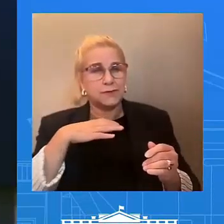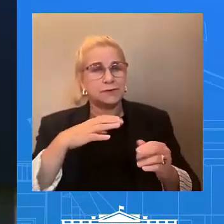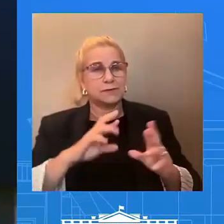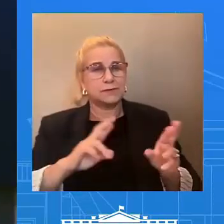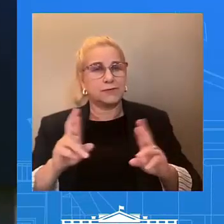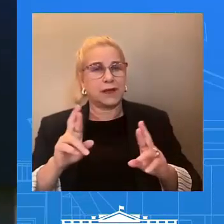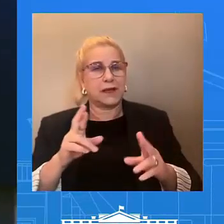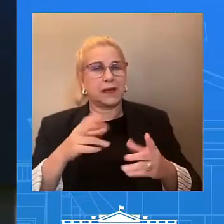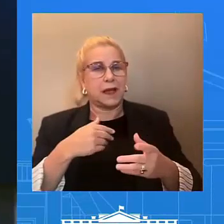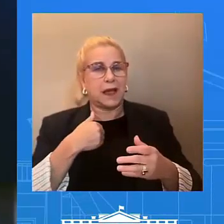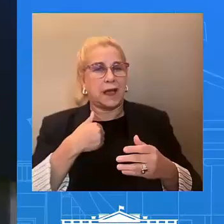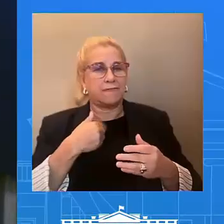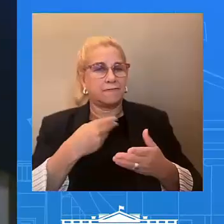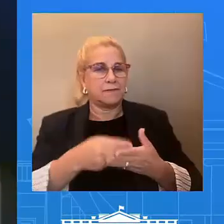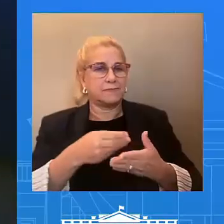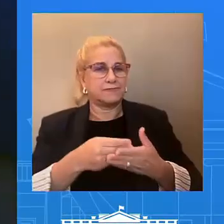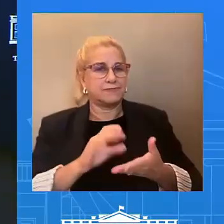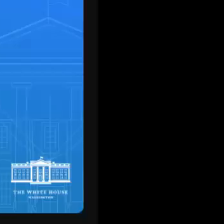everybody.